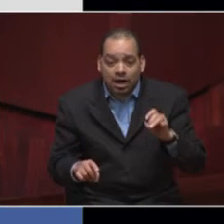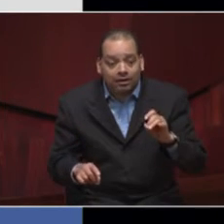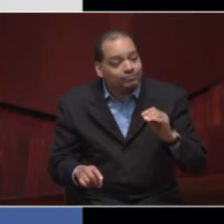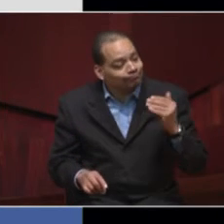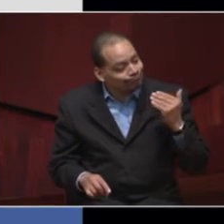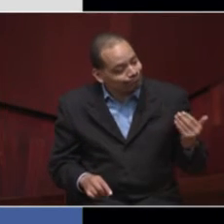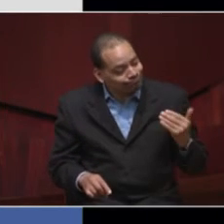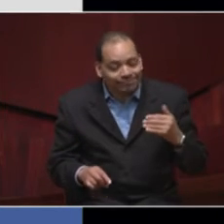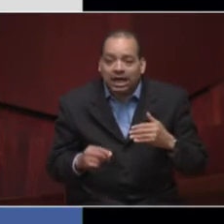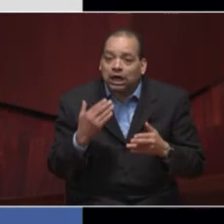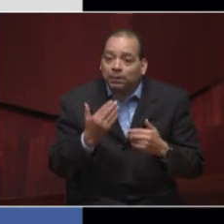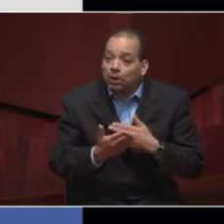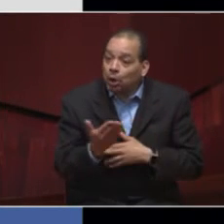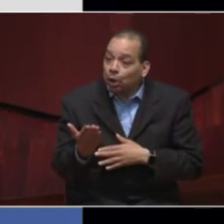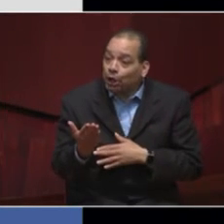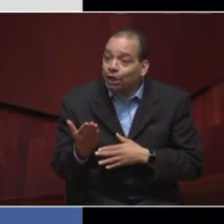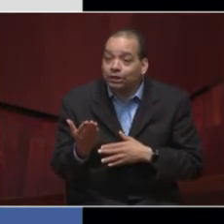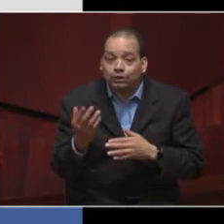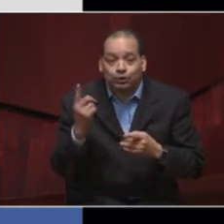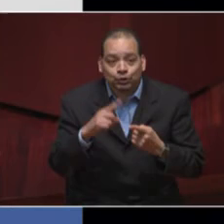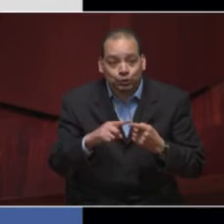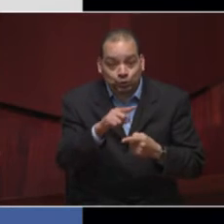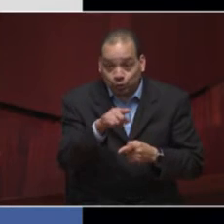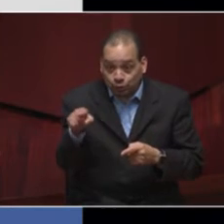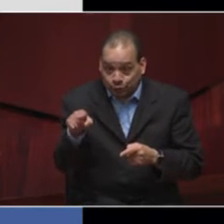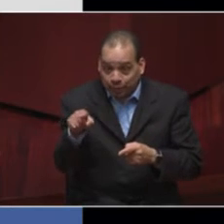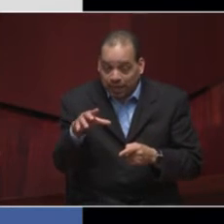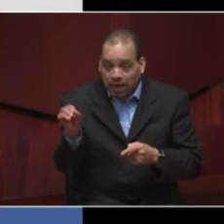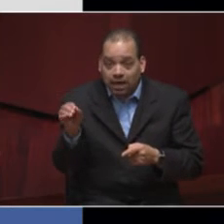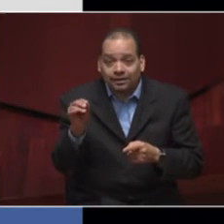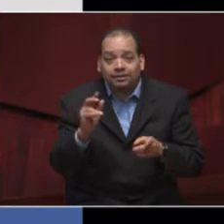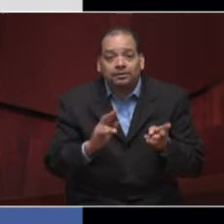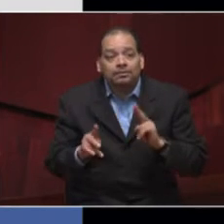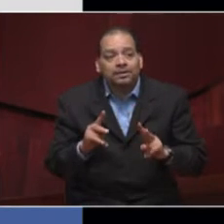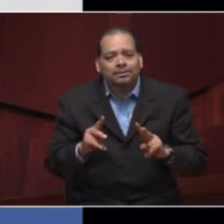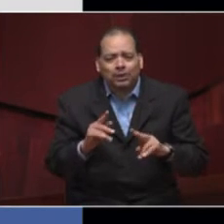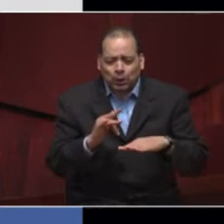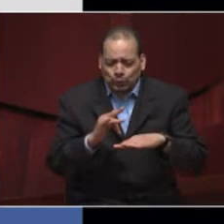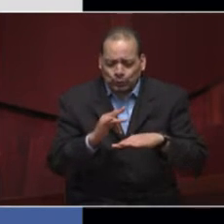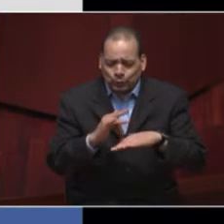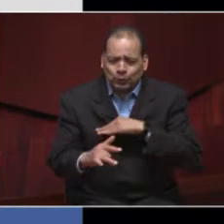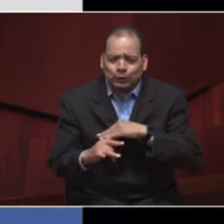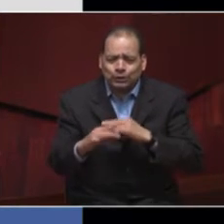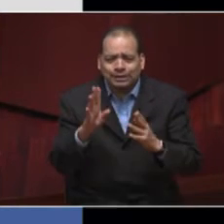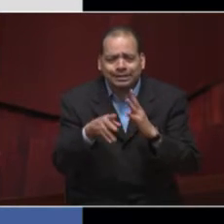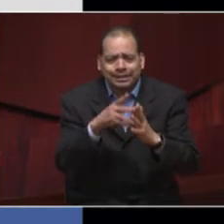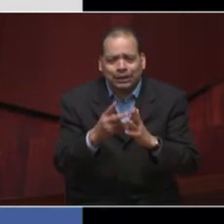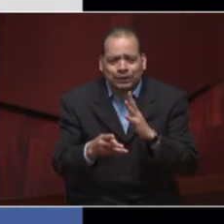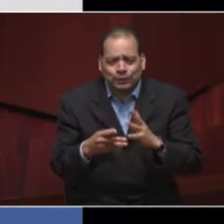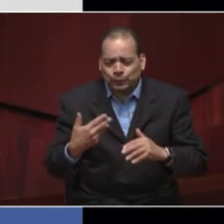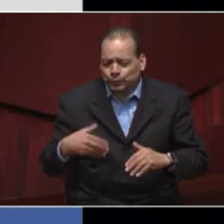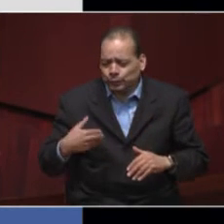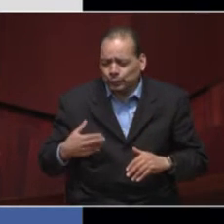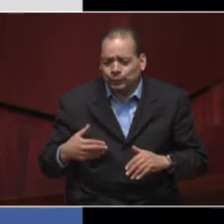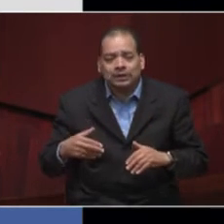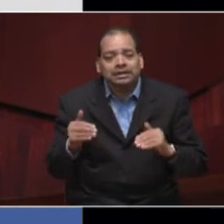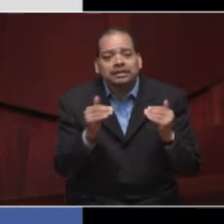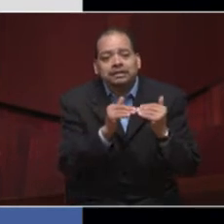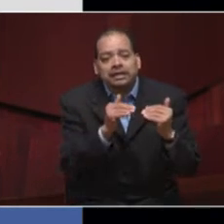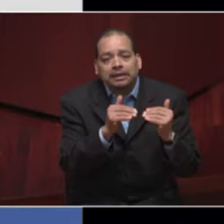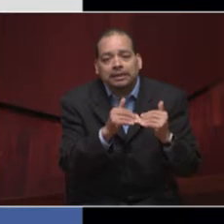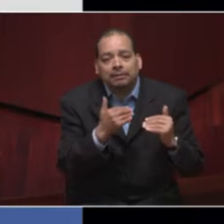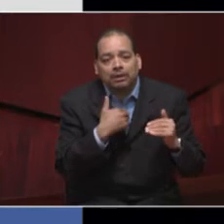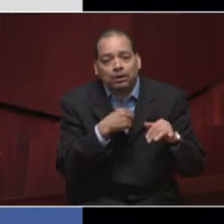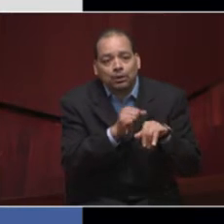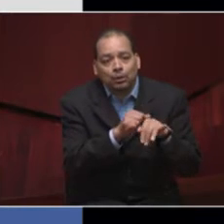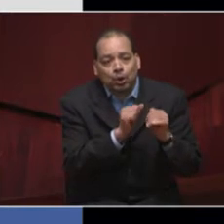Good morning, and good morning to everybody who is on the very early morning schedule, like my colleague Kathy Westfeld, on the